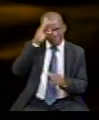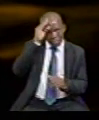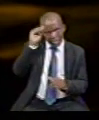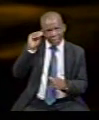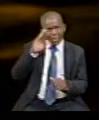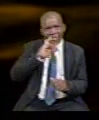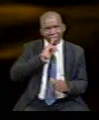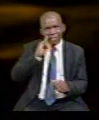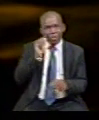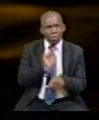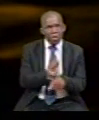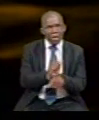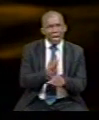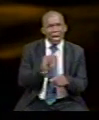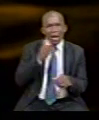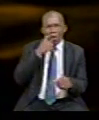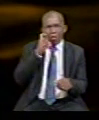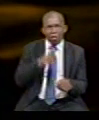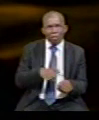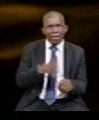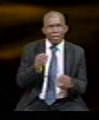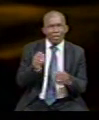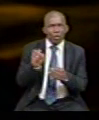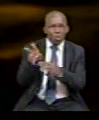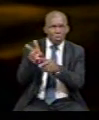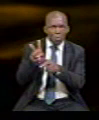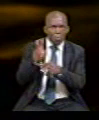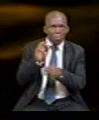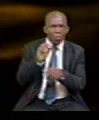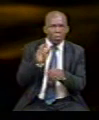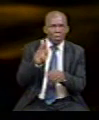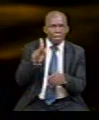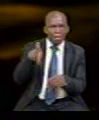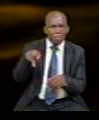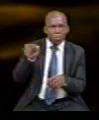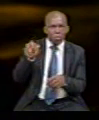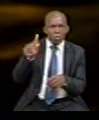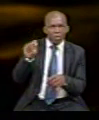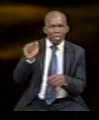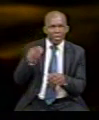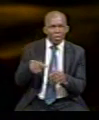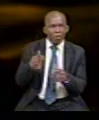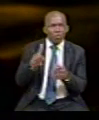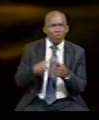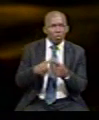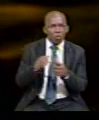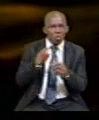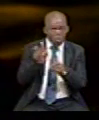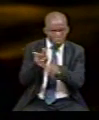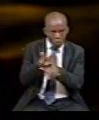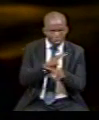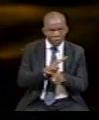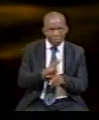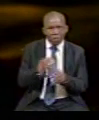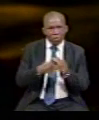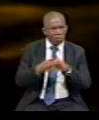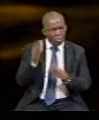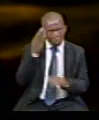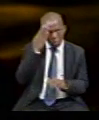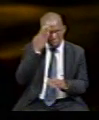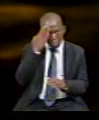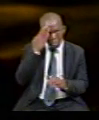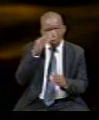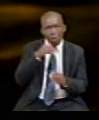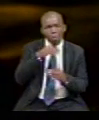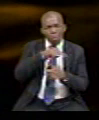and commanded the porter to watch. Watch ye therefore, for ye know not when the master